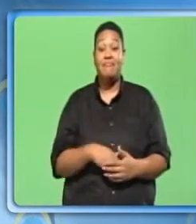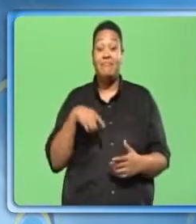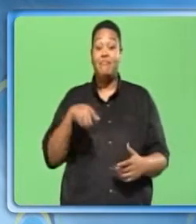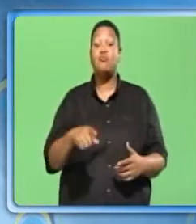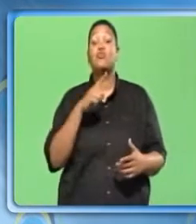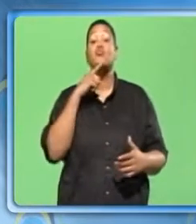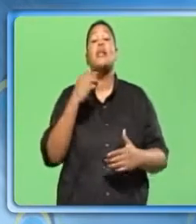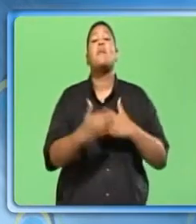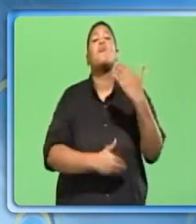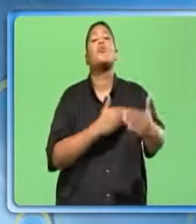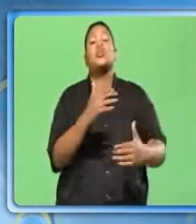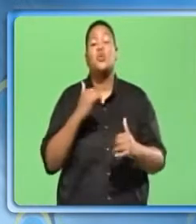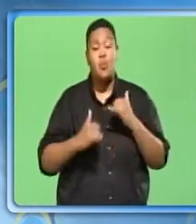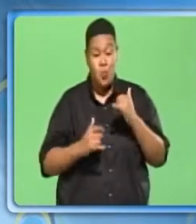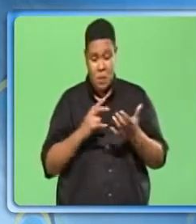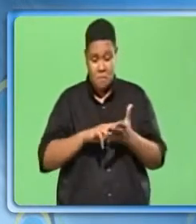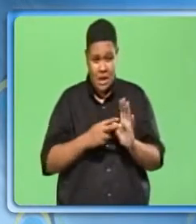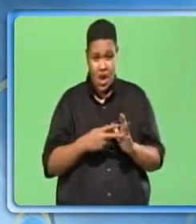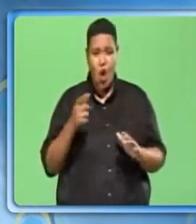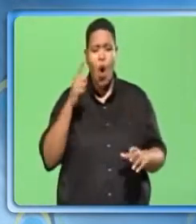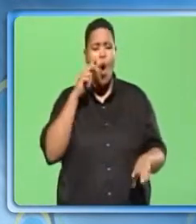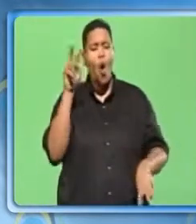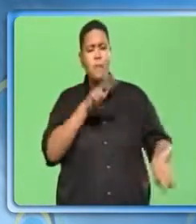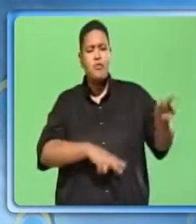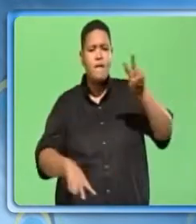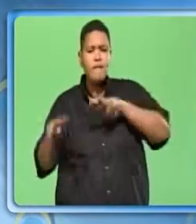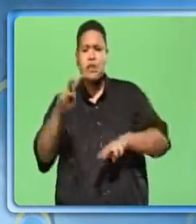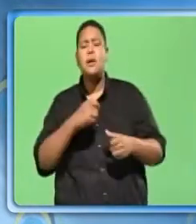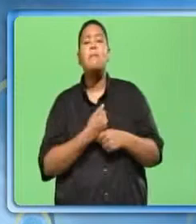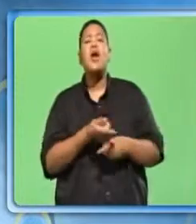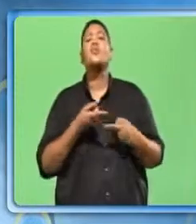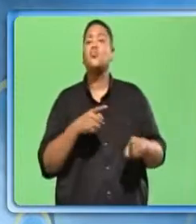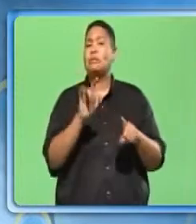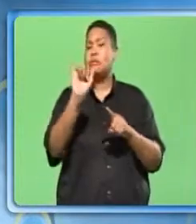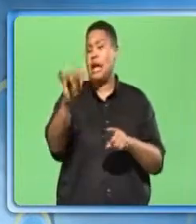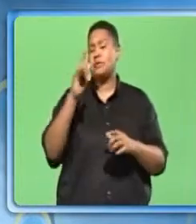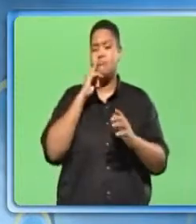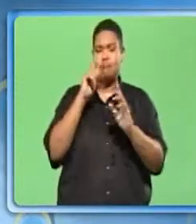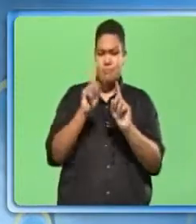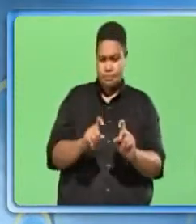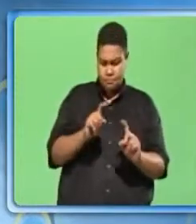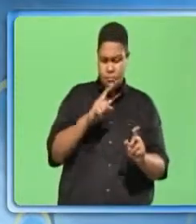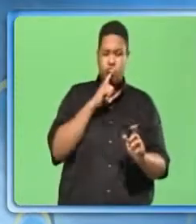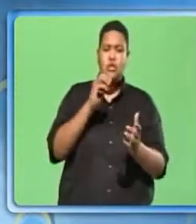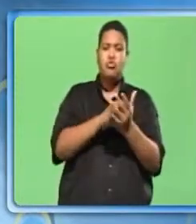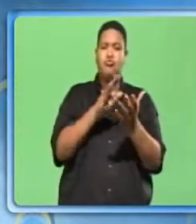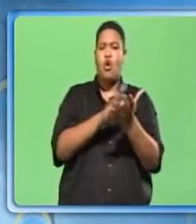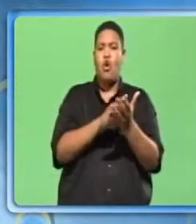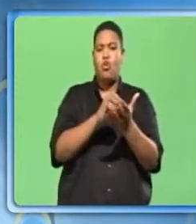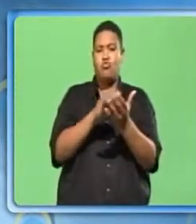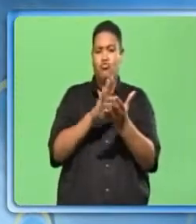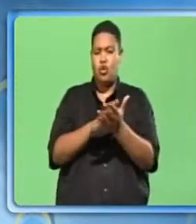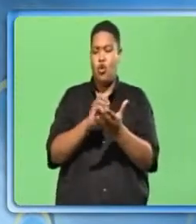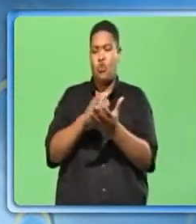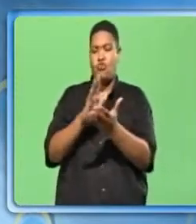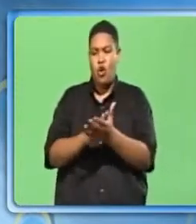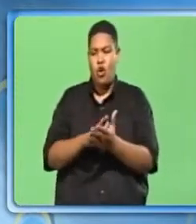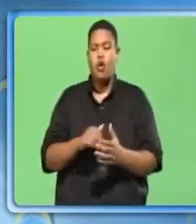This is a process by which observations made during the experiment are recorded.